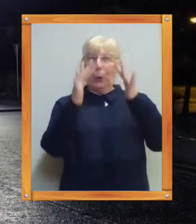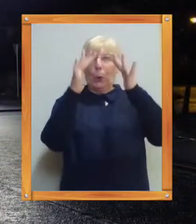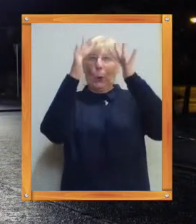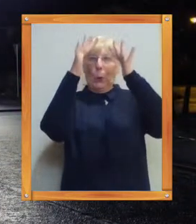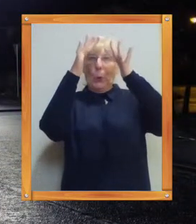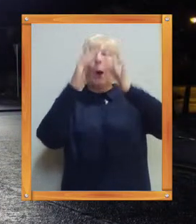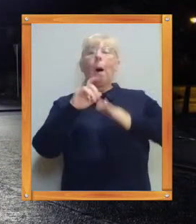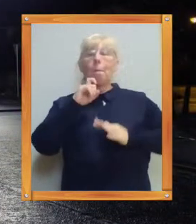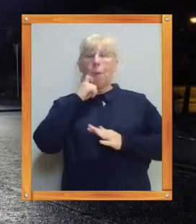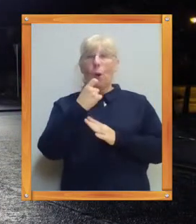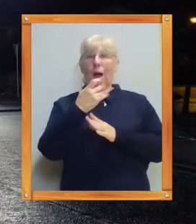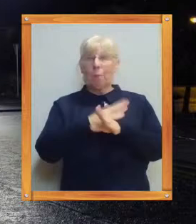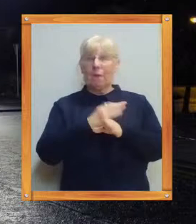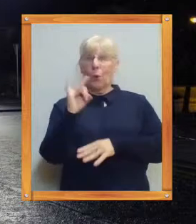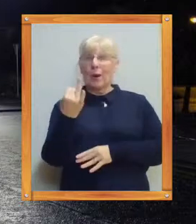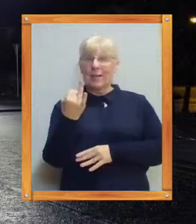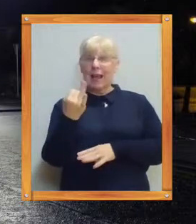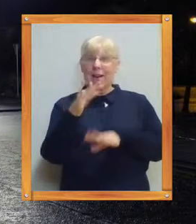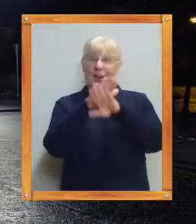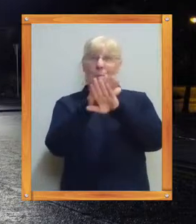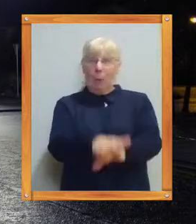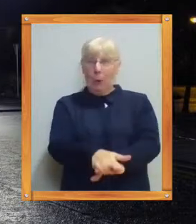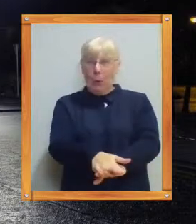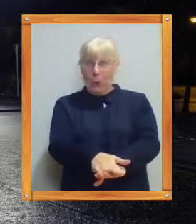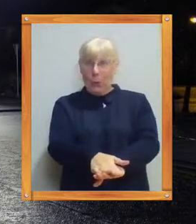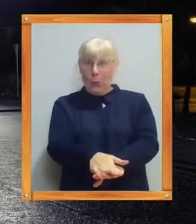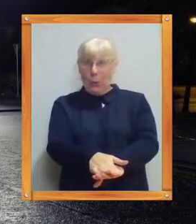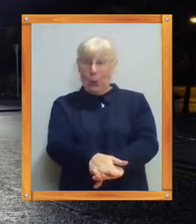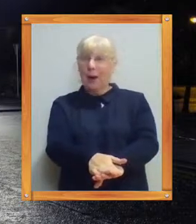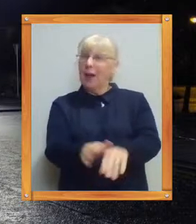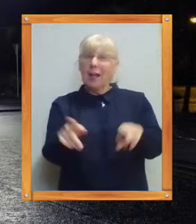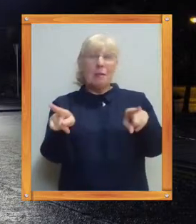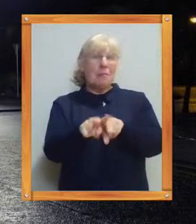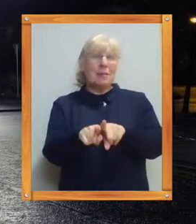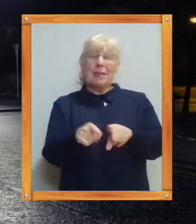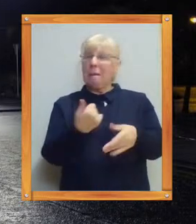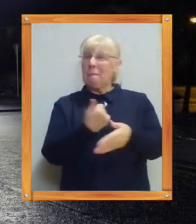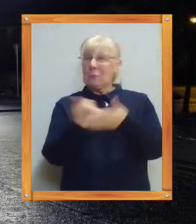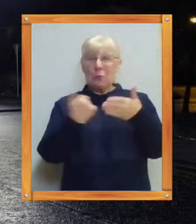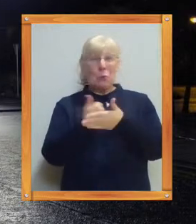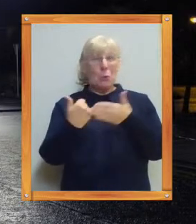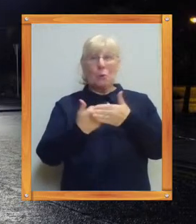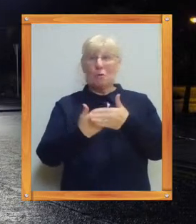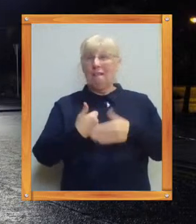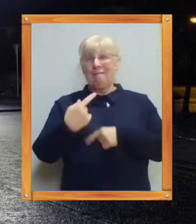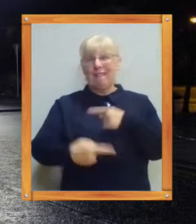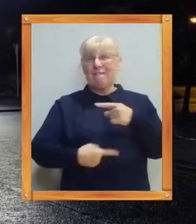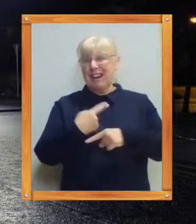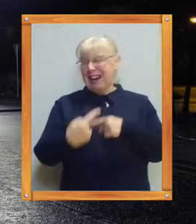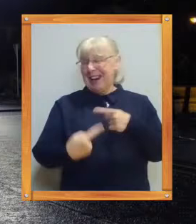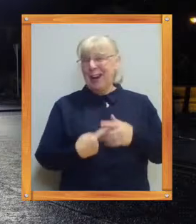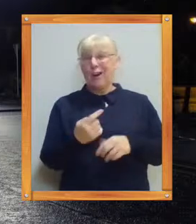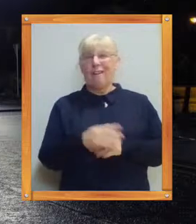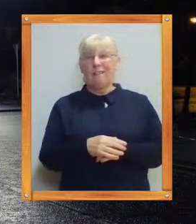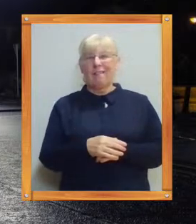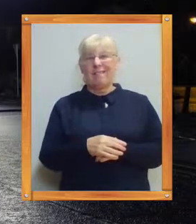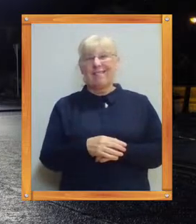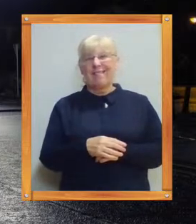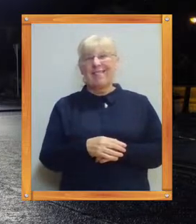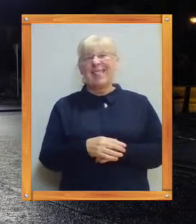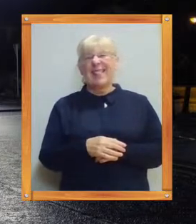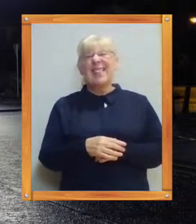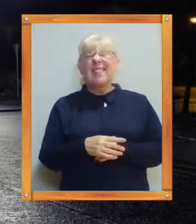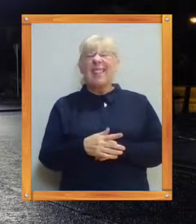be switched on as it normally would be here in Moores Lane this time of year. Of course, it's different usually. There's hundreds of